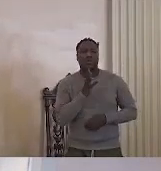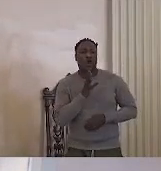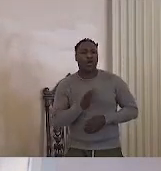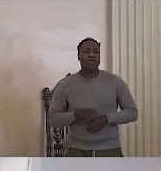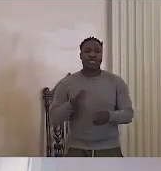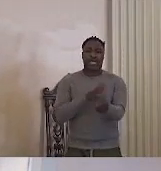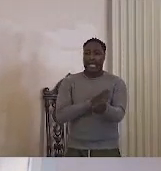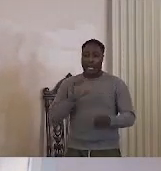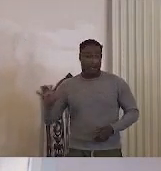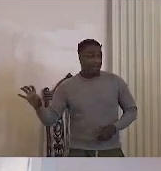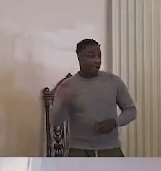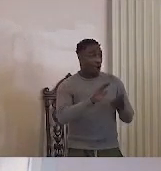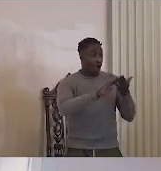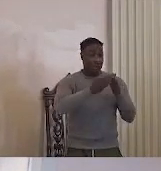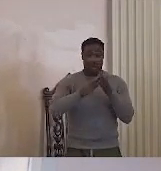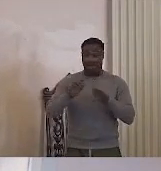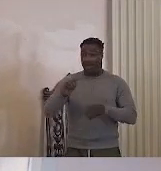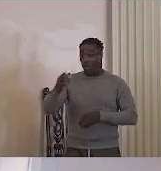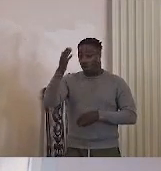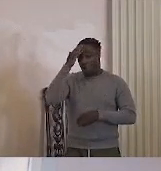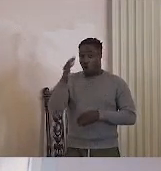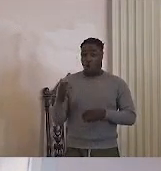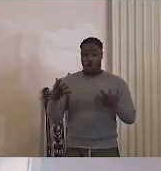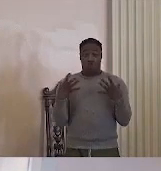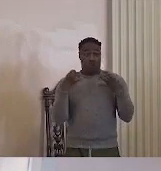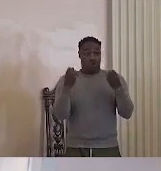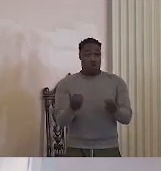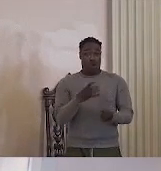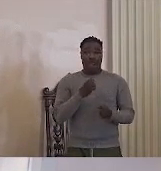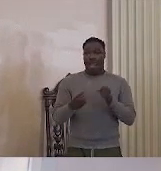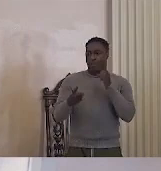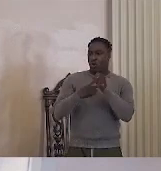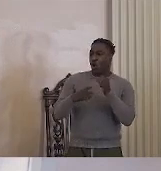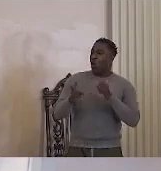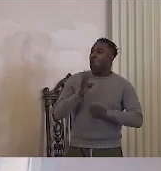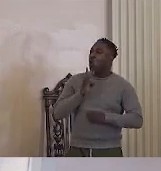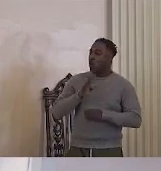Empowering Communities to Know, Restore, and Preserve the Waters.